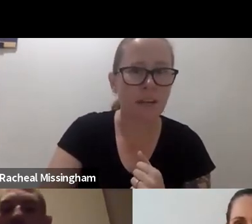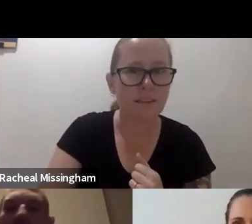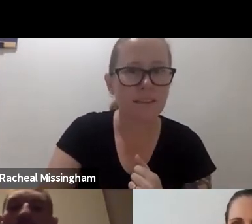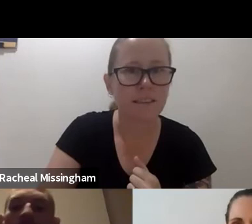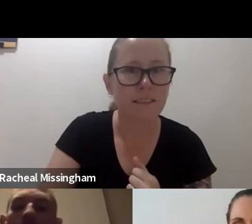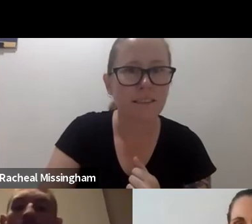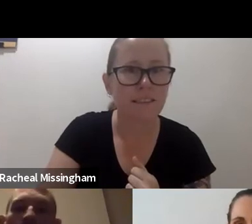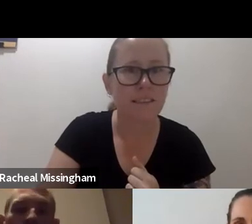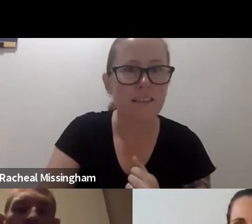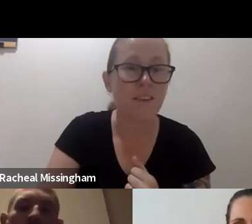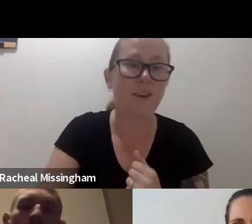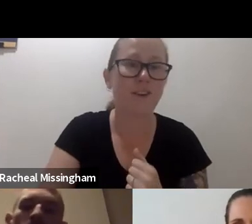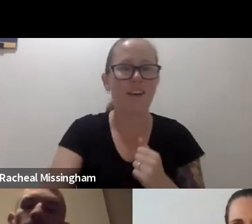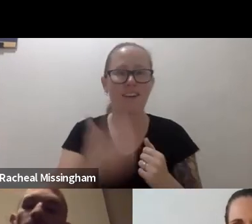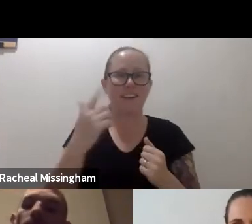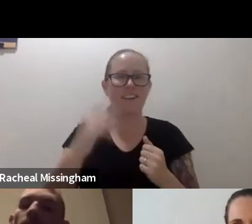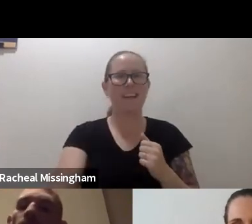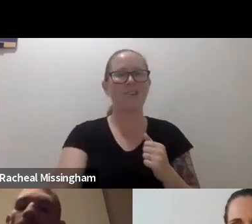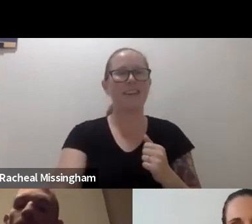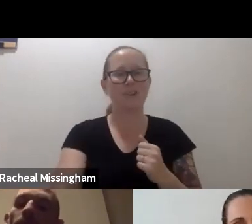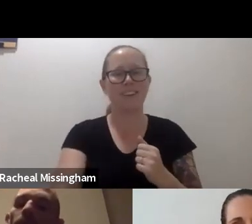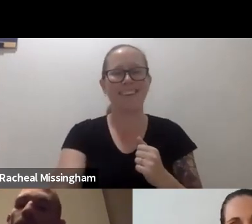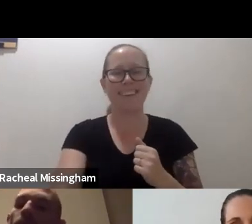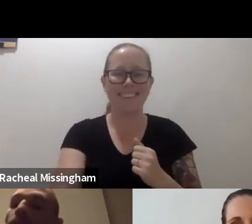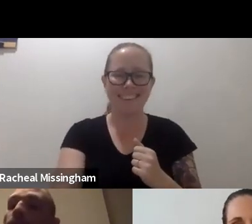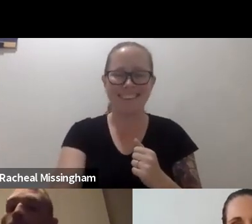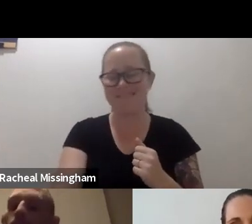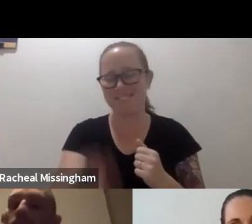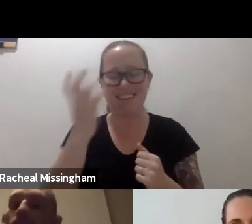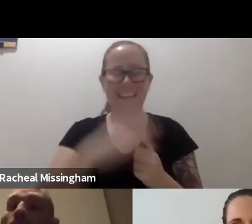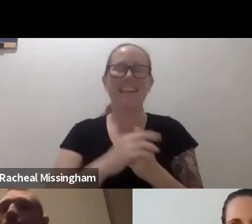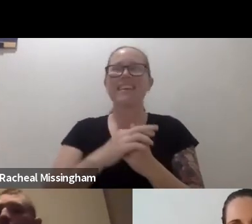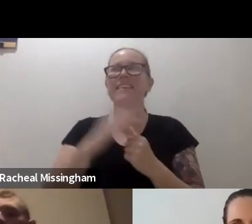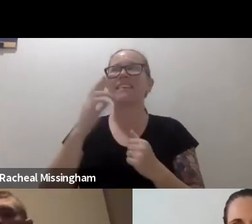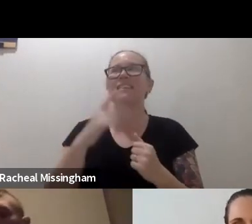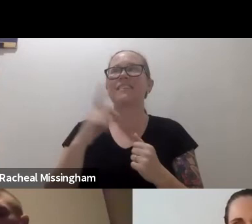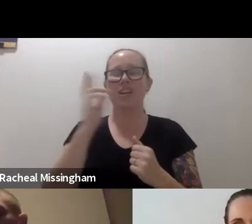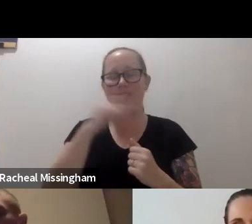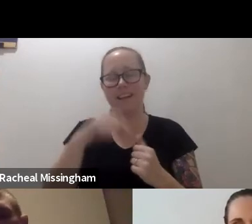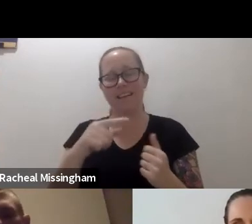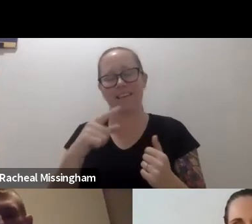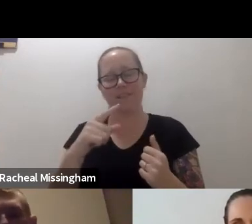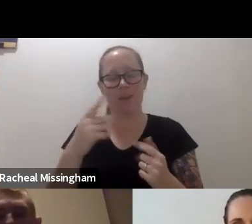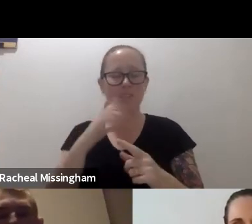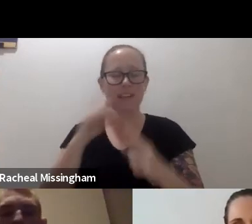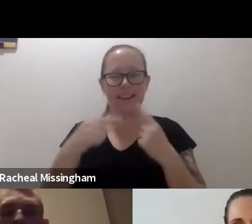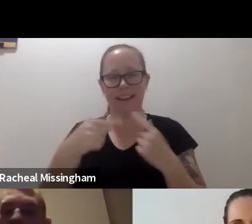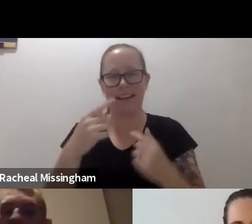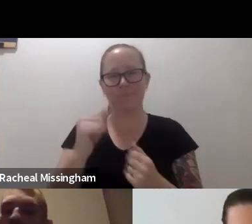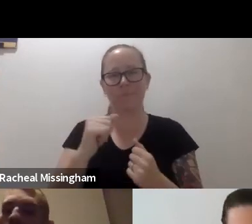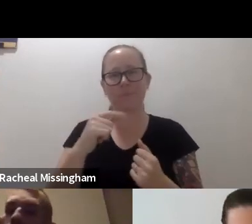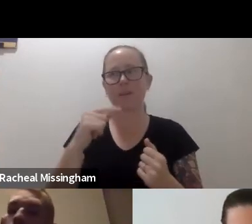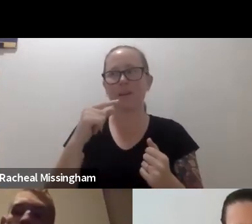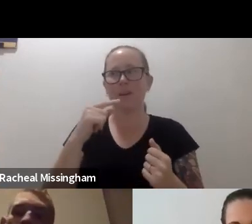spotlight me. Oh, well, Manning, you need spotlight, yeah. Sorry, Racheal here. I'll say it